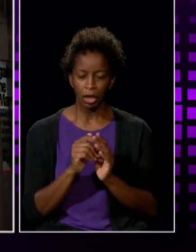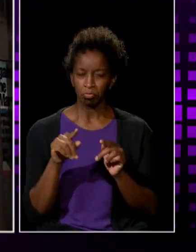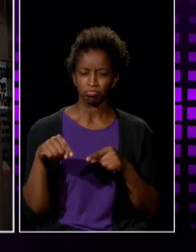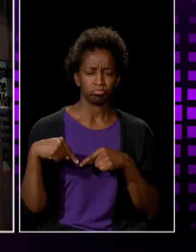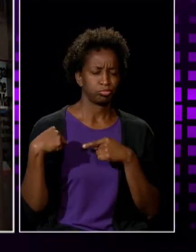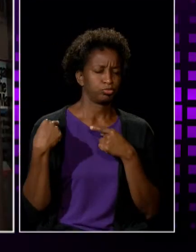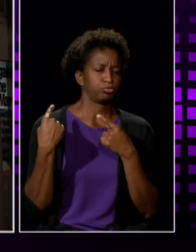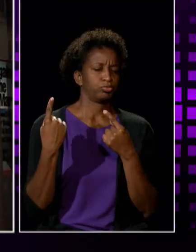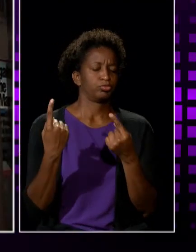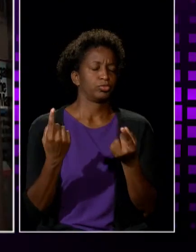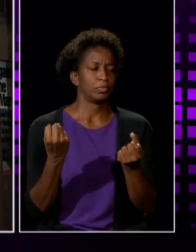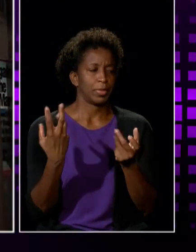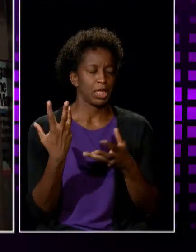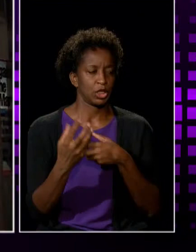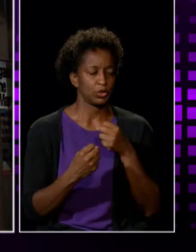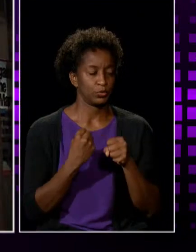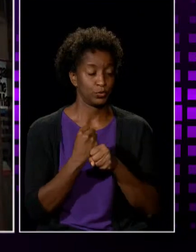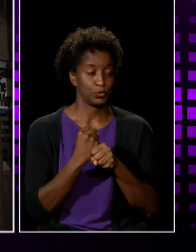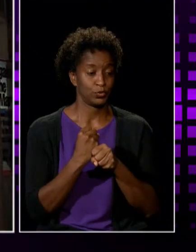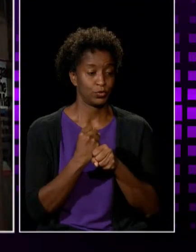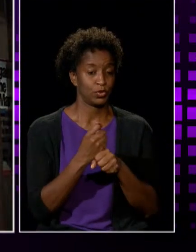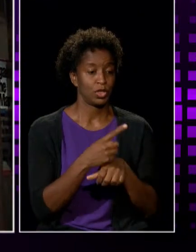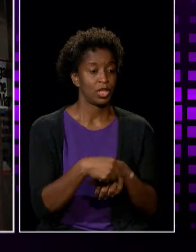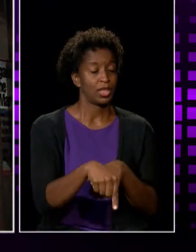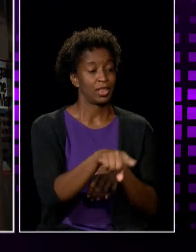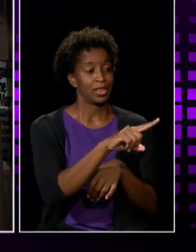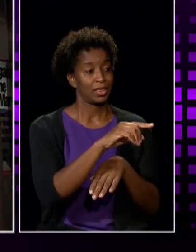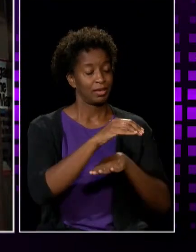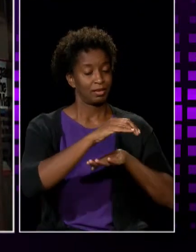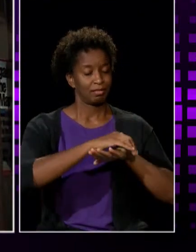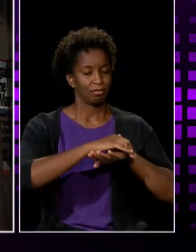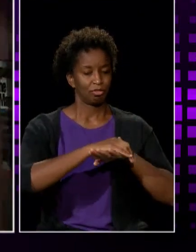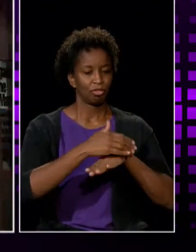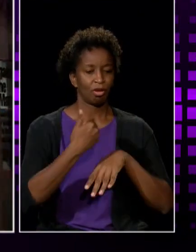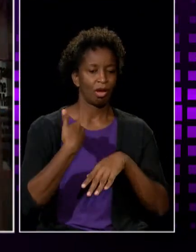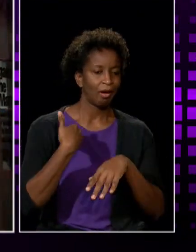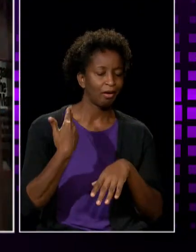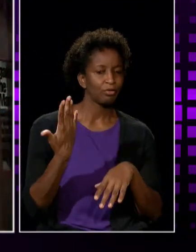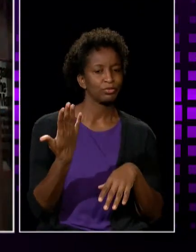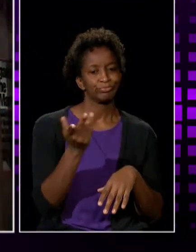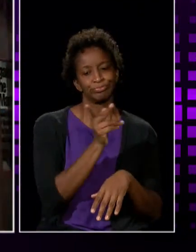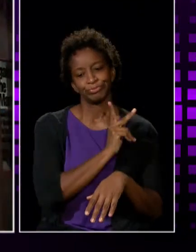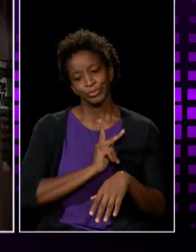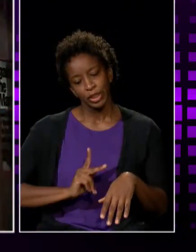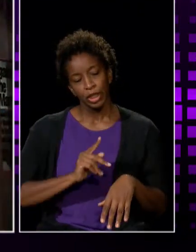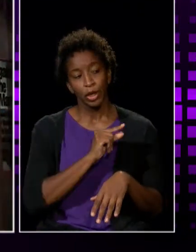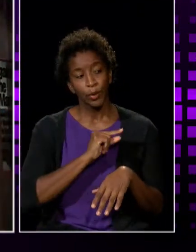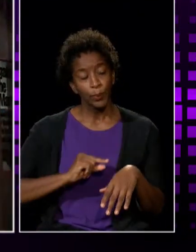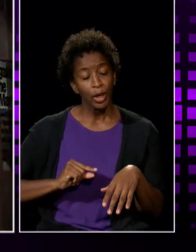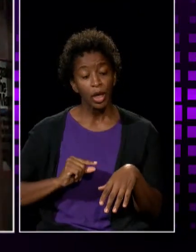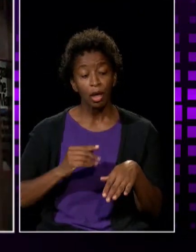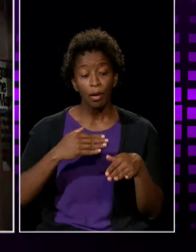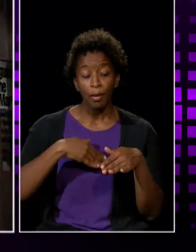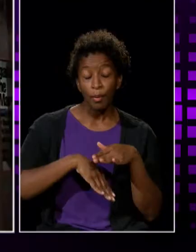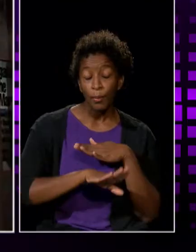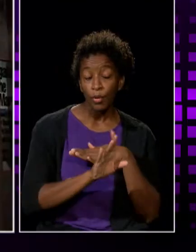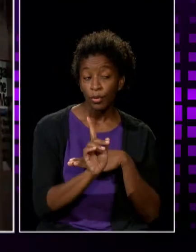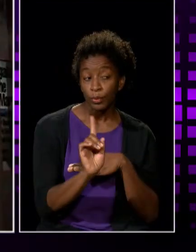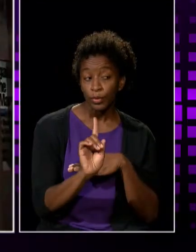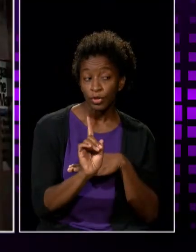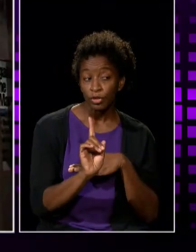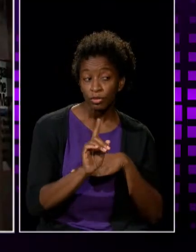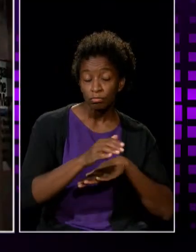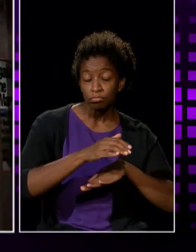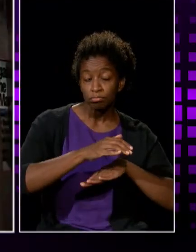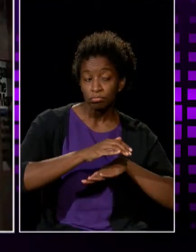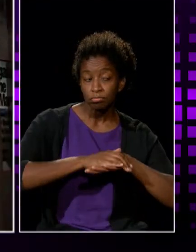had the ability to have a head of state, a king, a queen, who has been of English birth and later of British